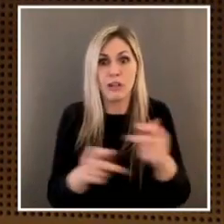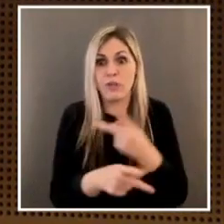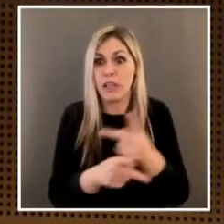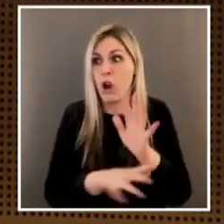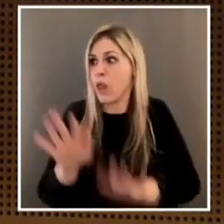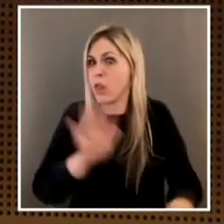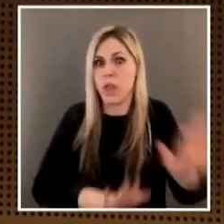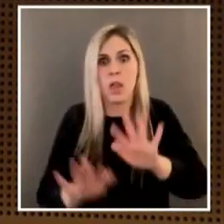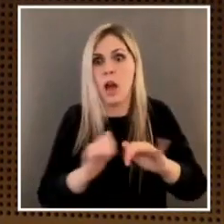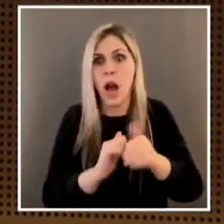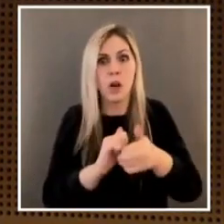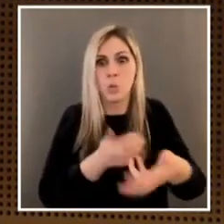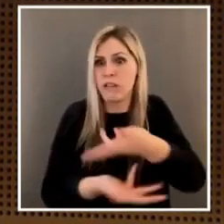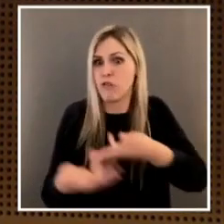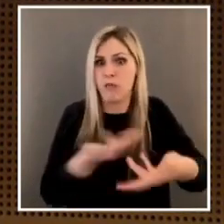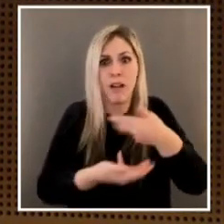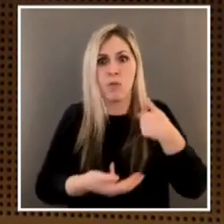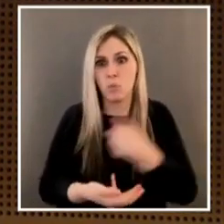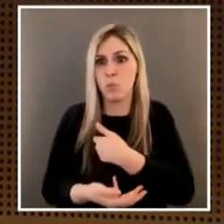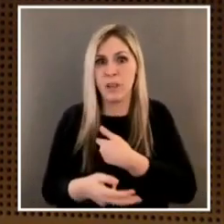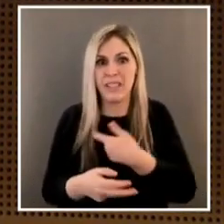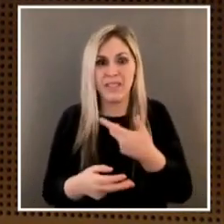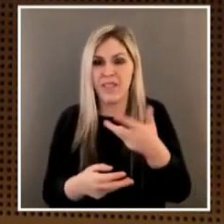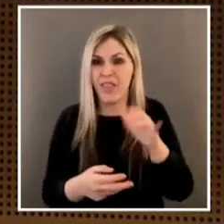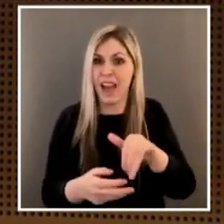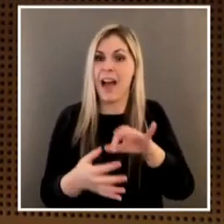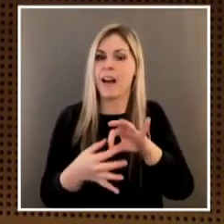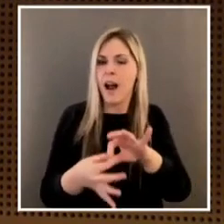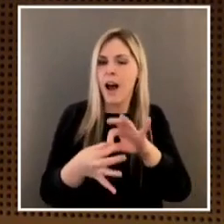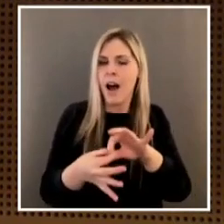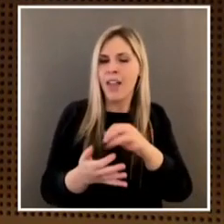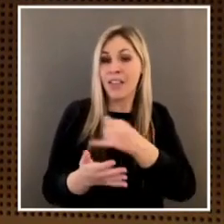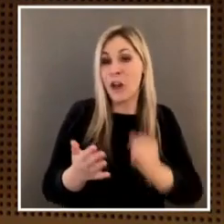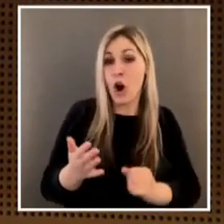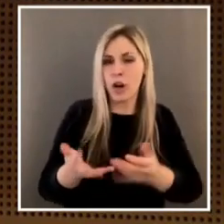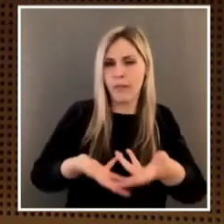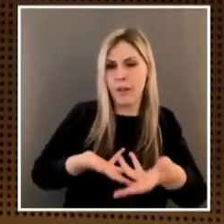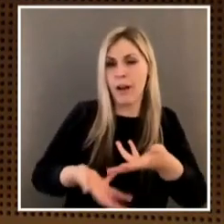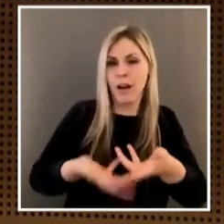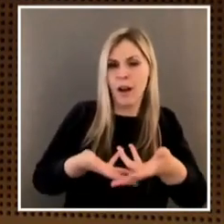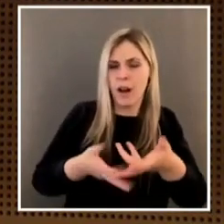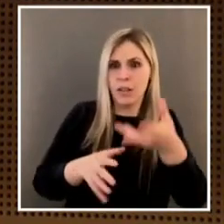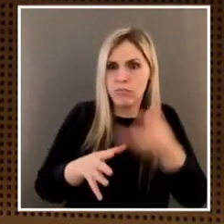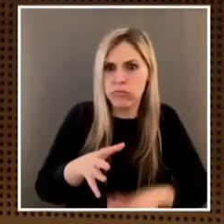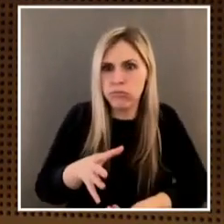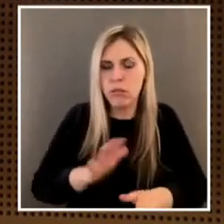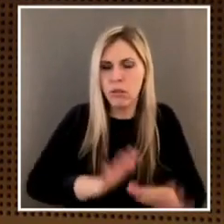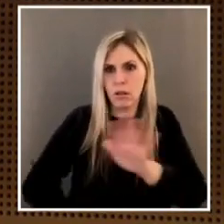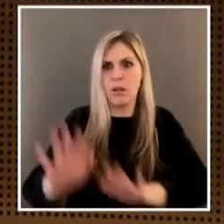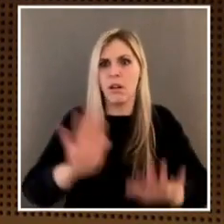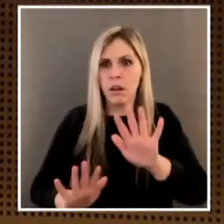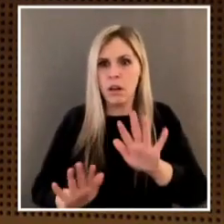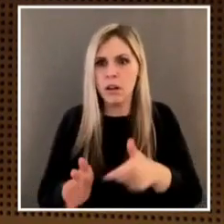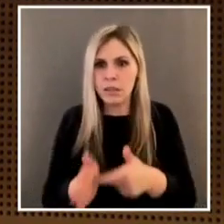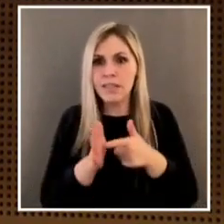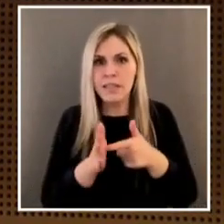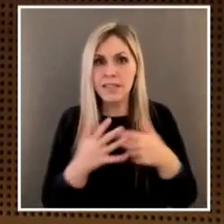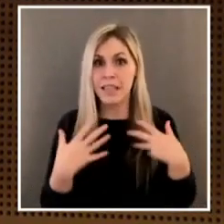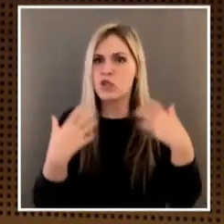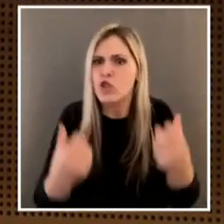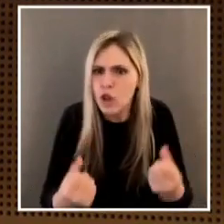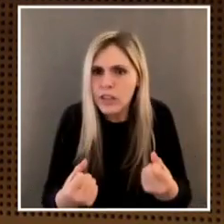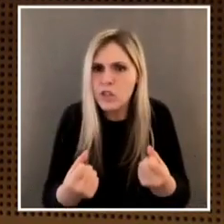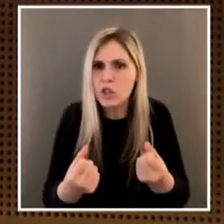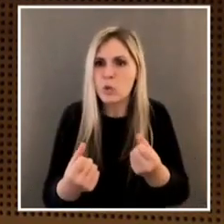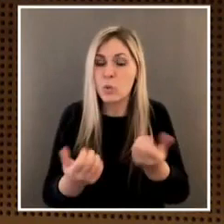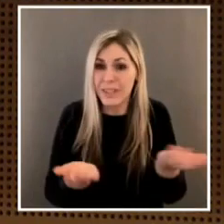We've lost some of that art of interaction. And it's going to take courage to rebuild the connections that